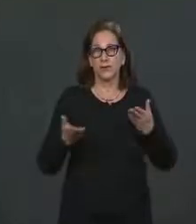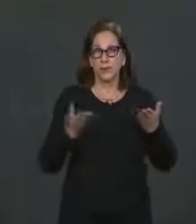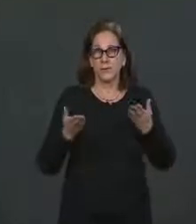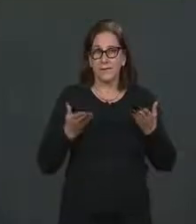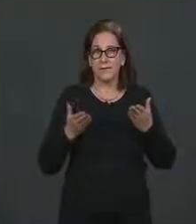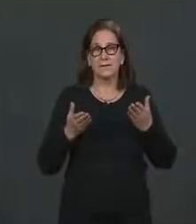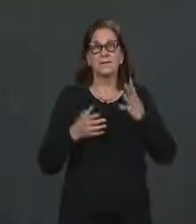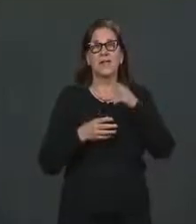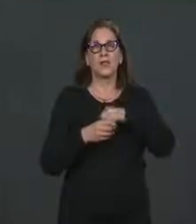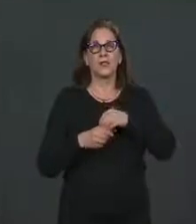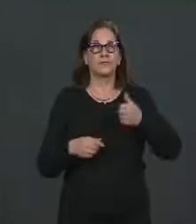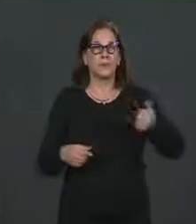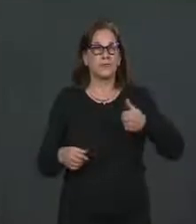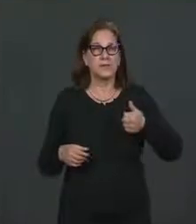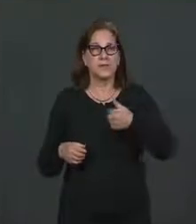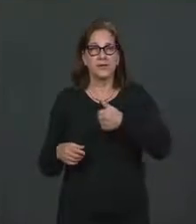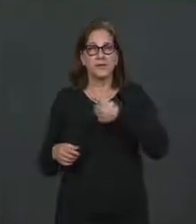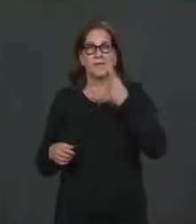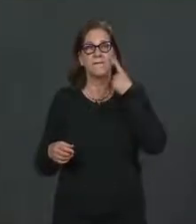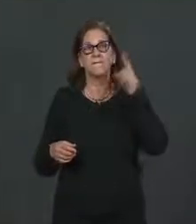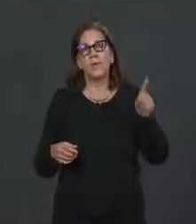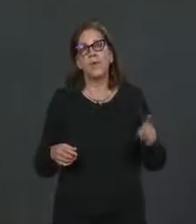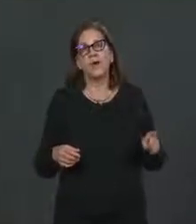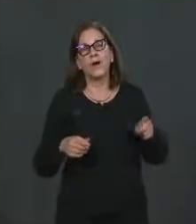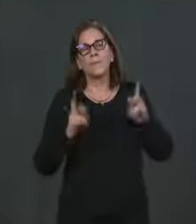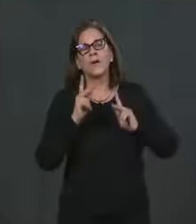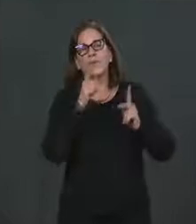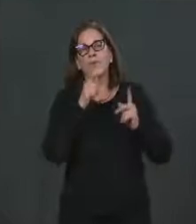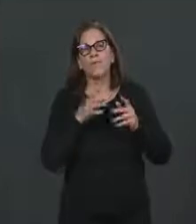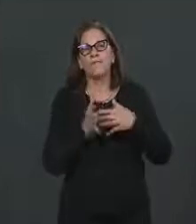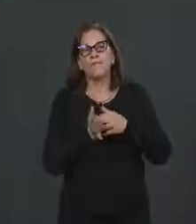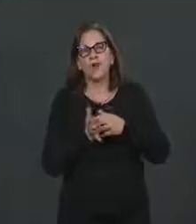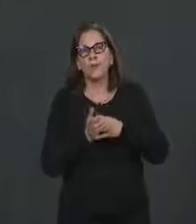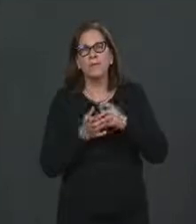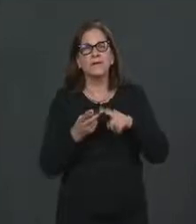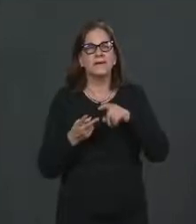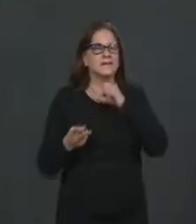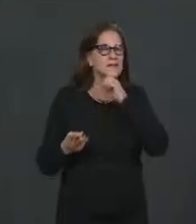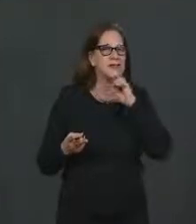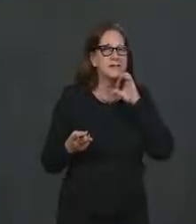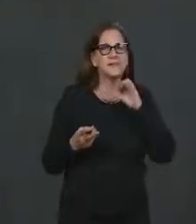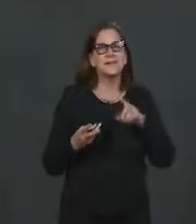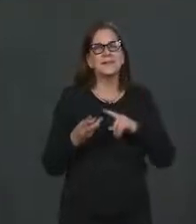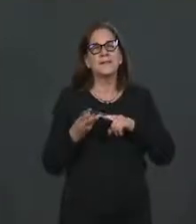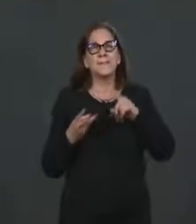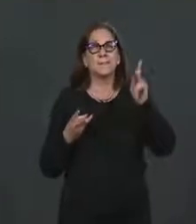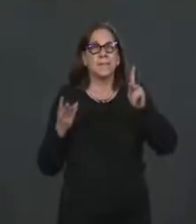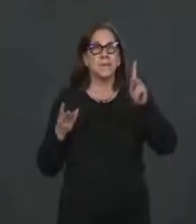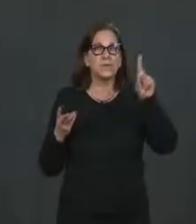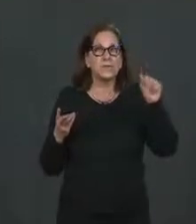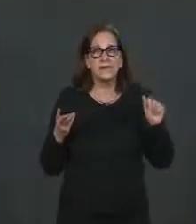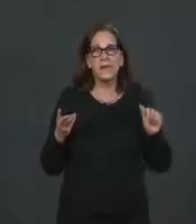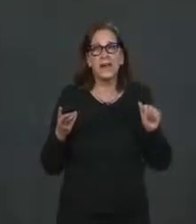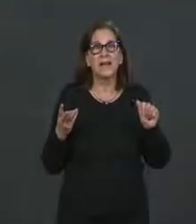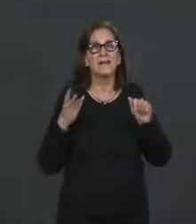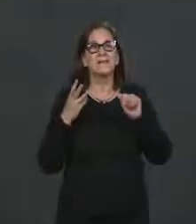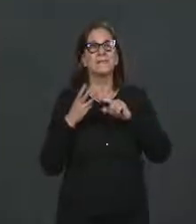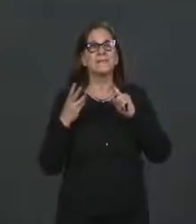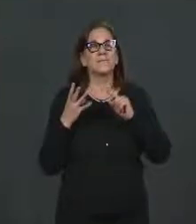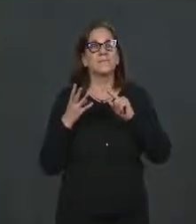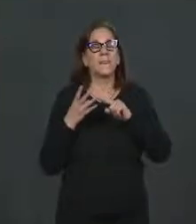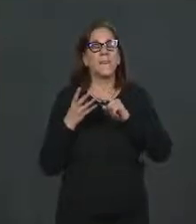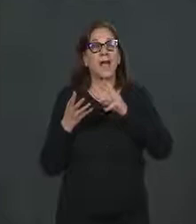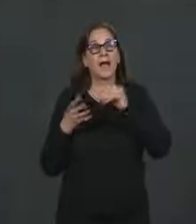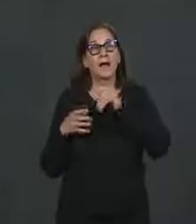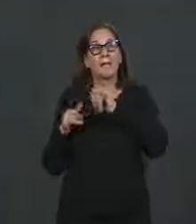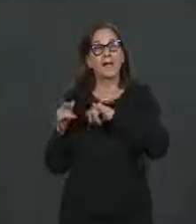vulnerable seniors and people with disabilities can get their shots, because they get help to physically get there to get the shot.